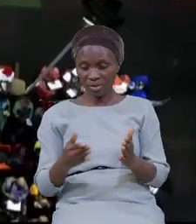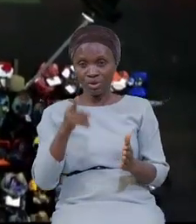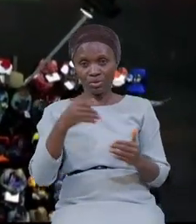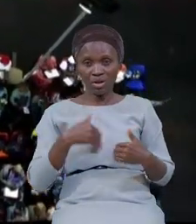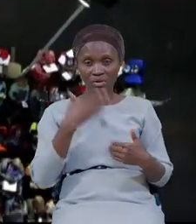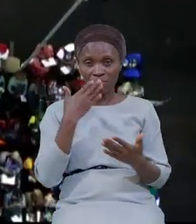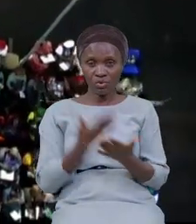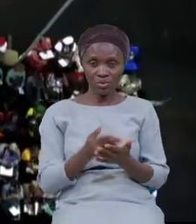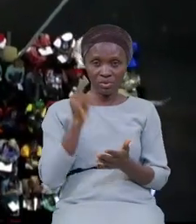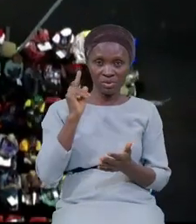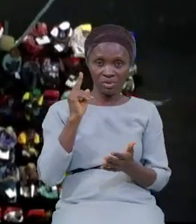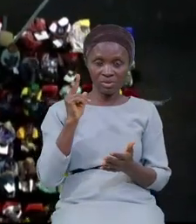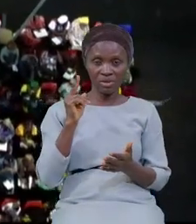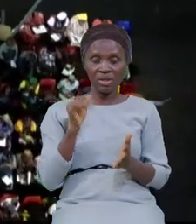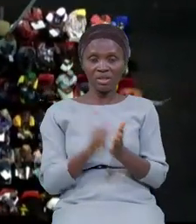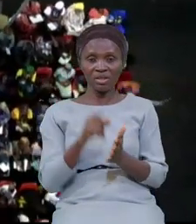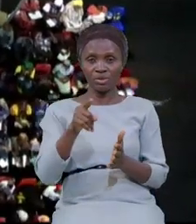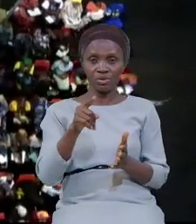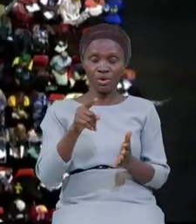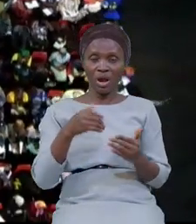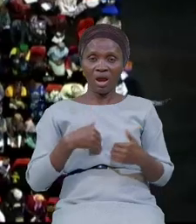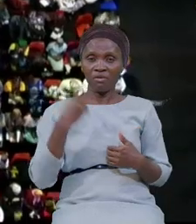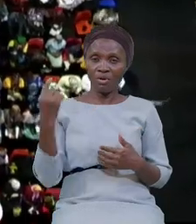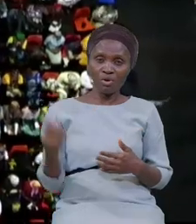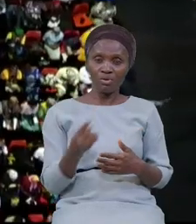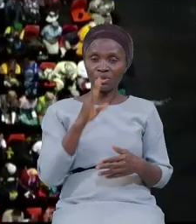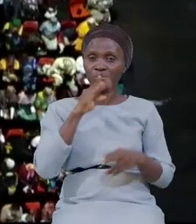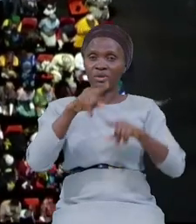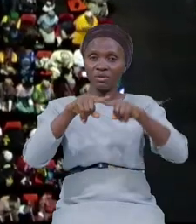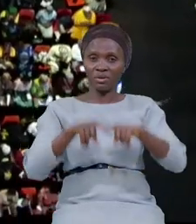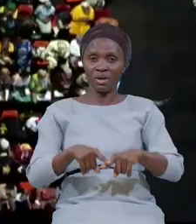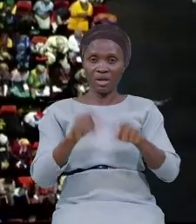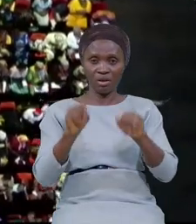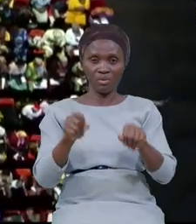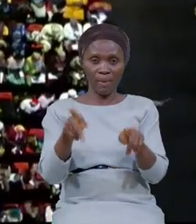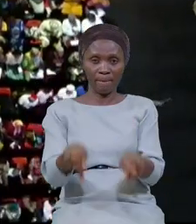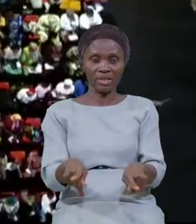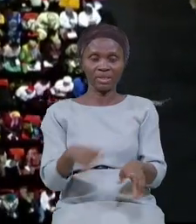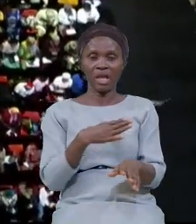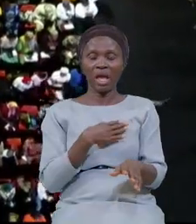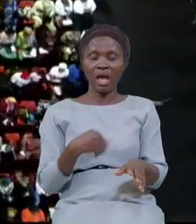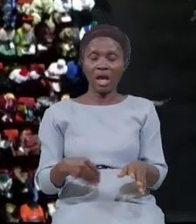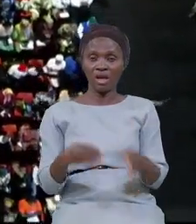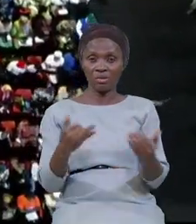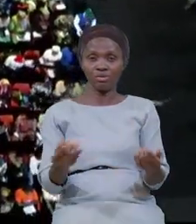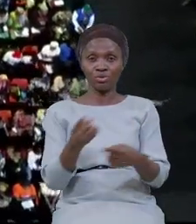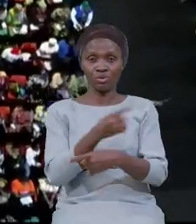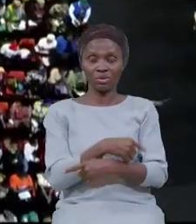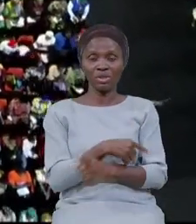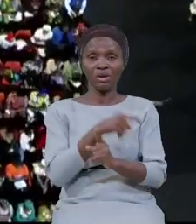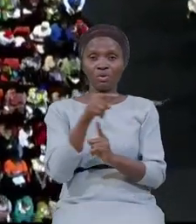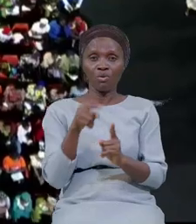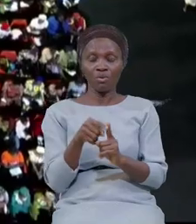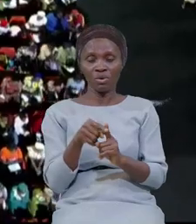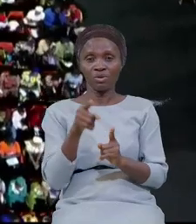that you have always been reliable. And today will each come to the Lord, and all